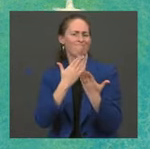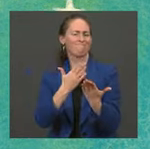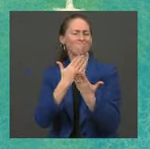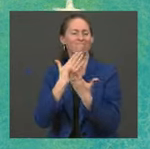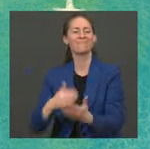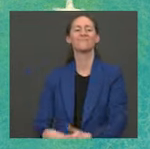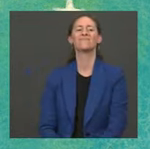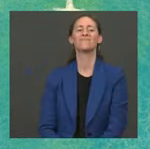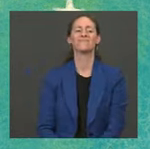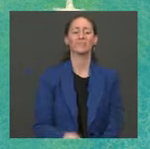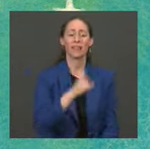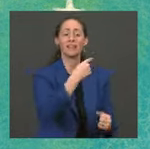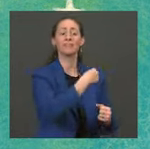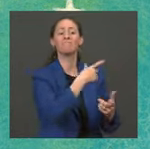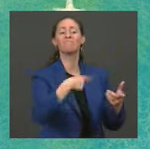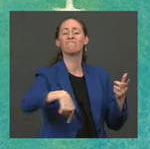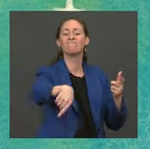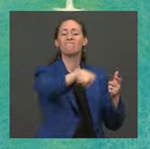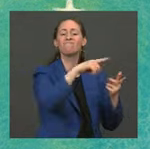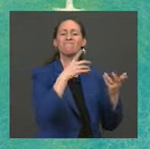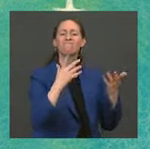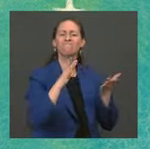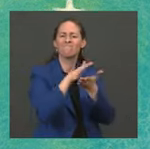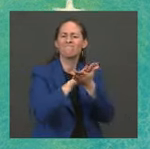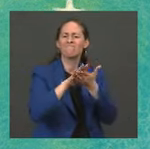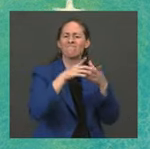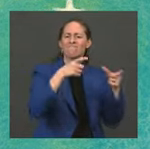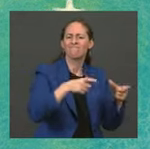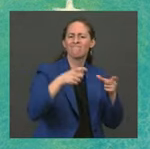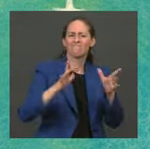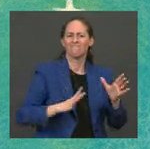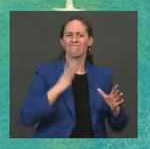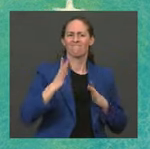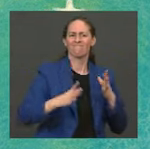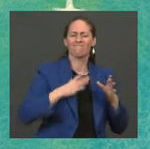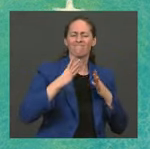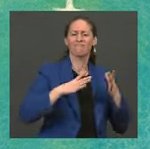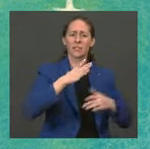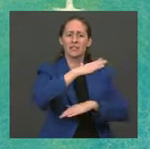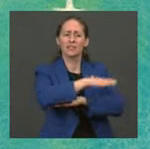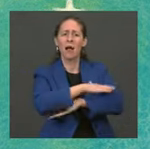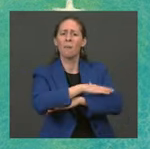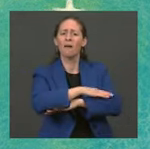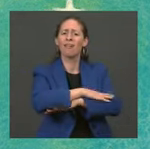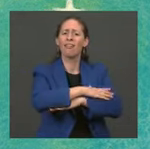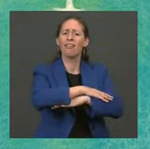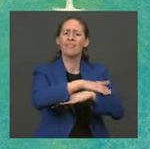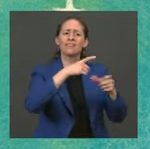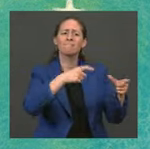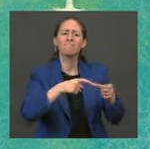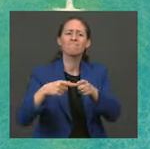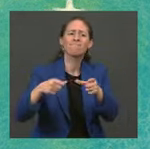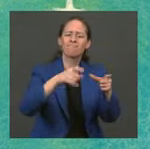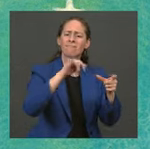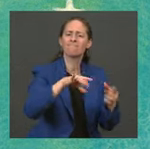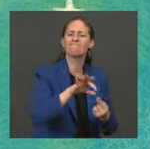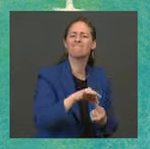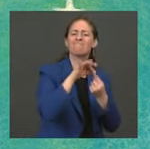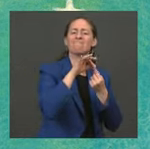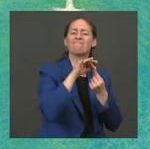simple table can become something that's sacred and special when we come together to break bread in